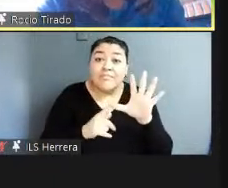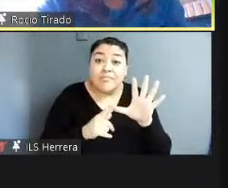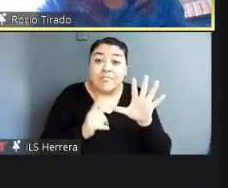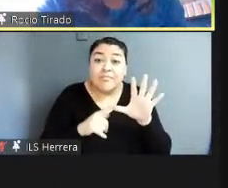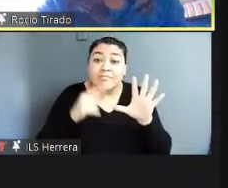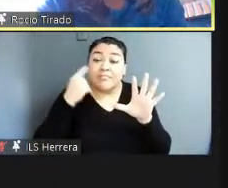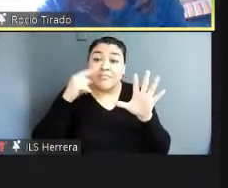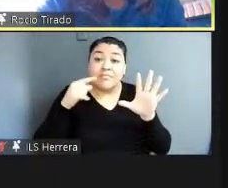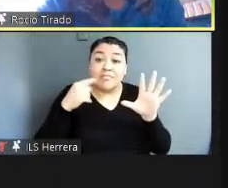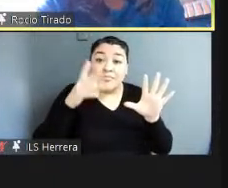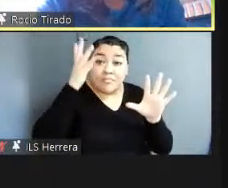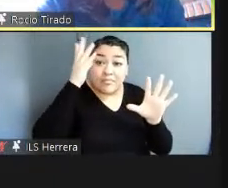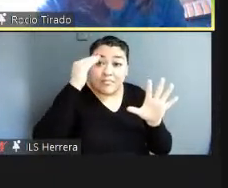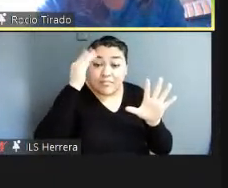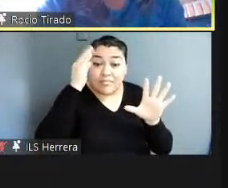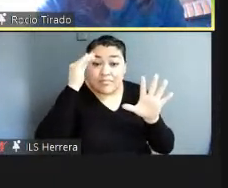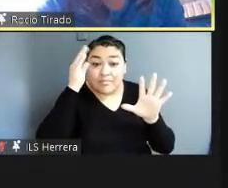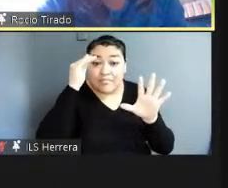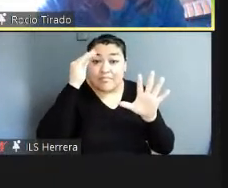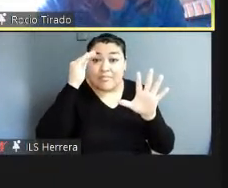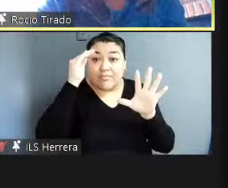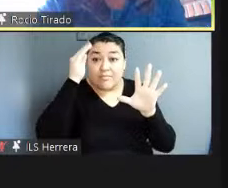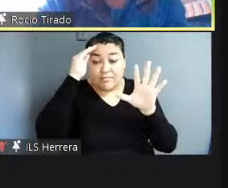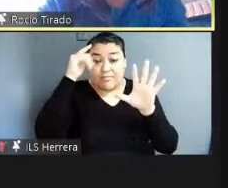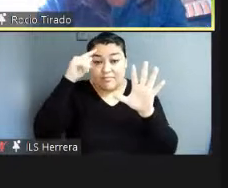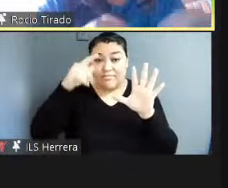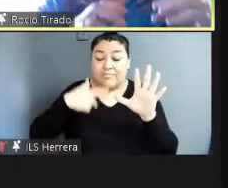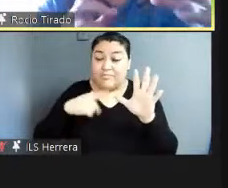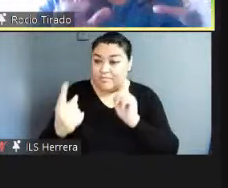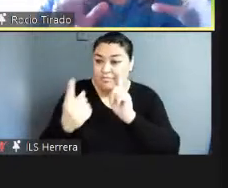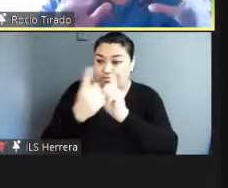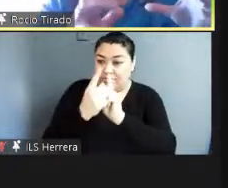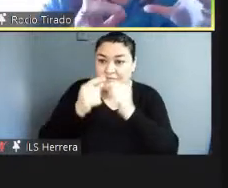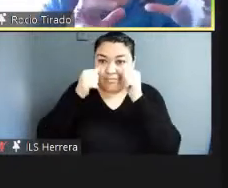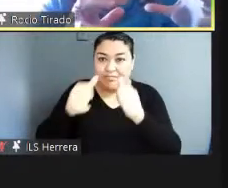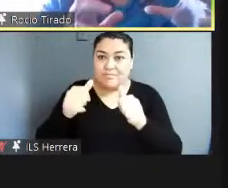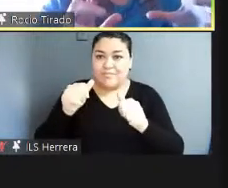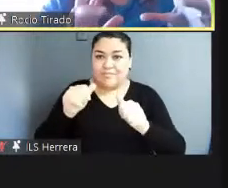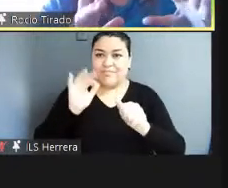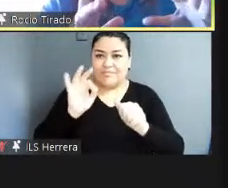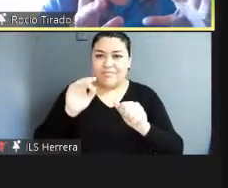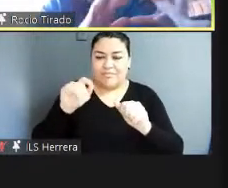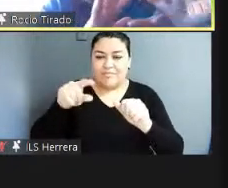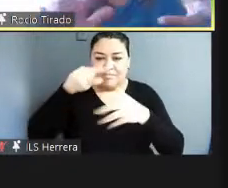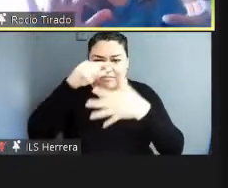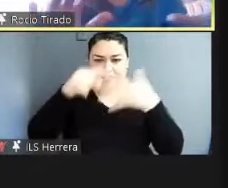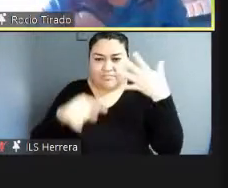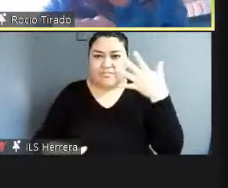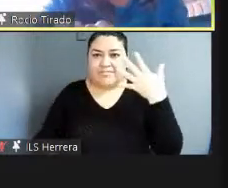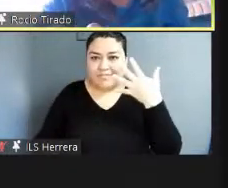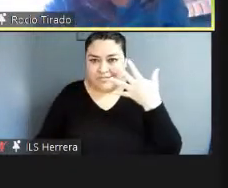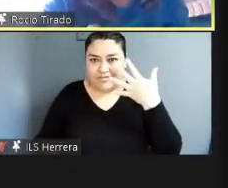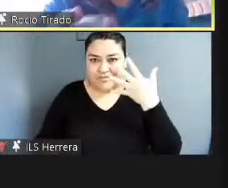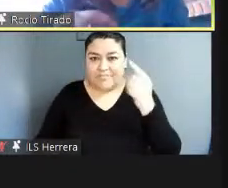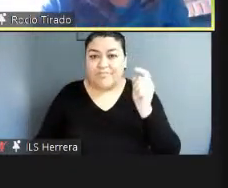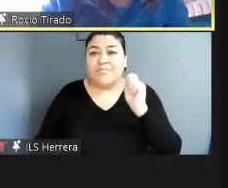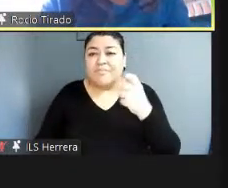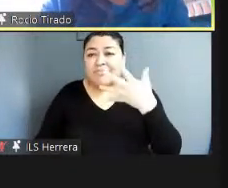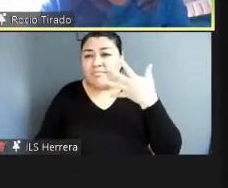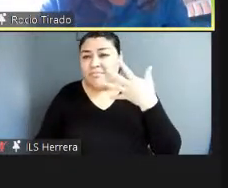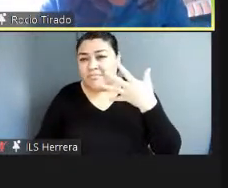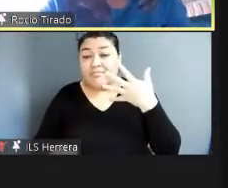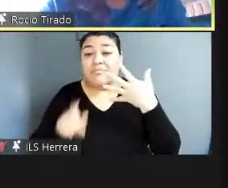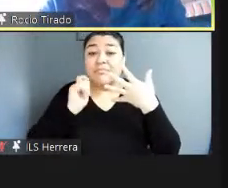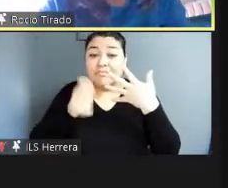promote the skills for reasoning and clinical judgment from the primary healthcare approach. These are the